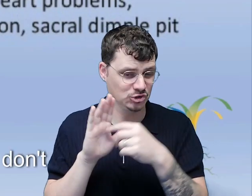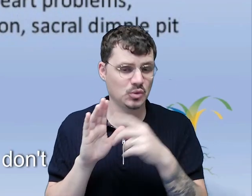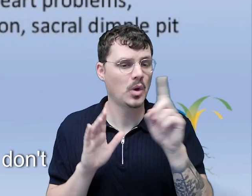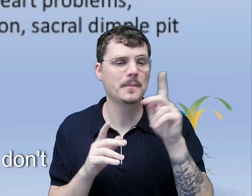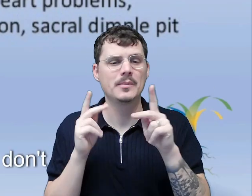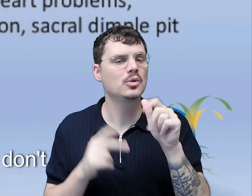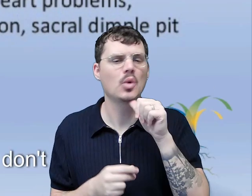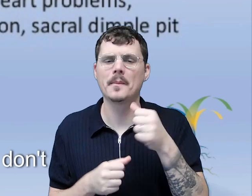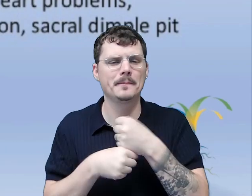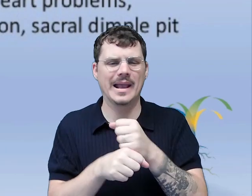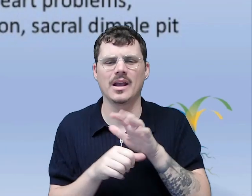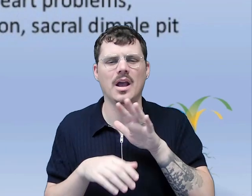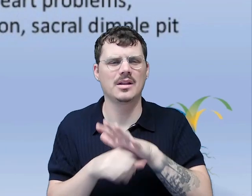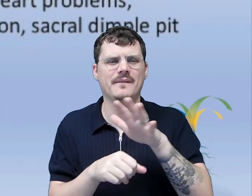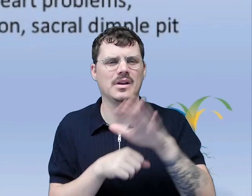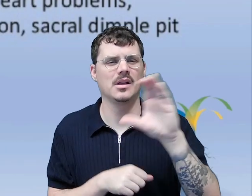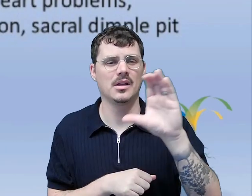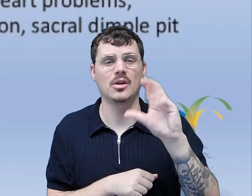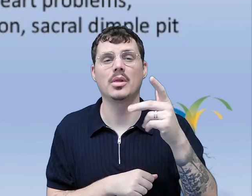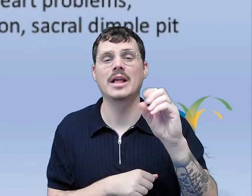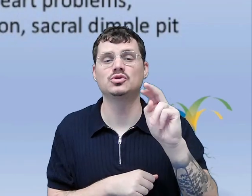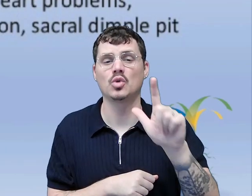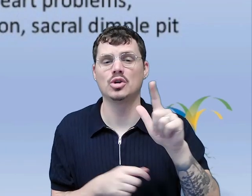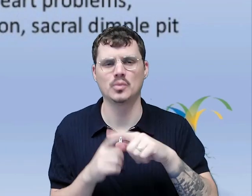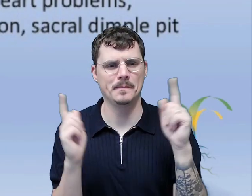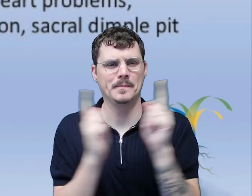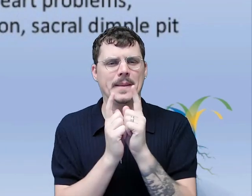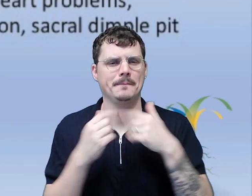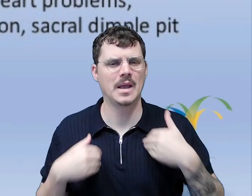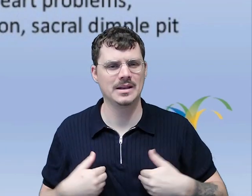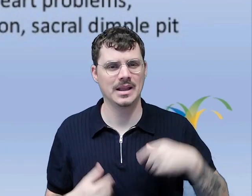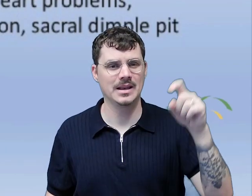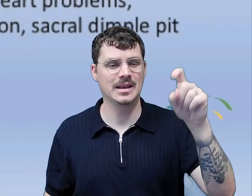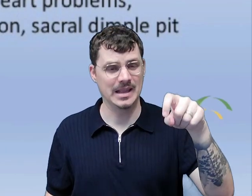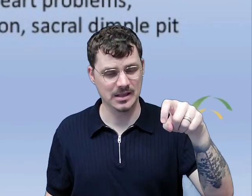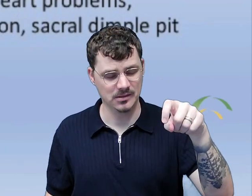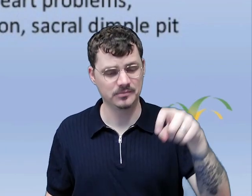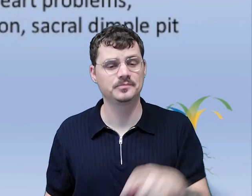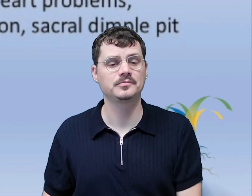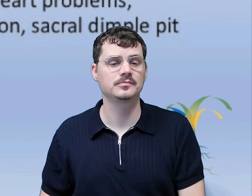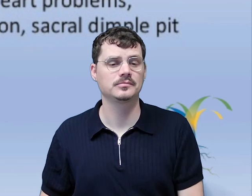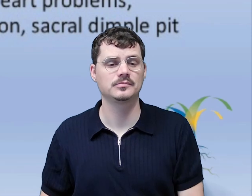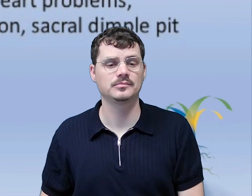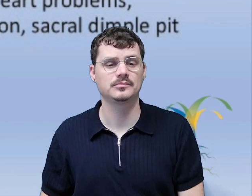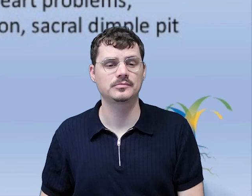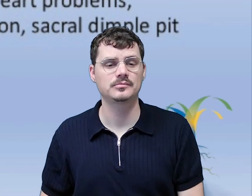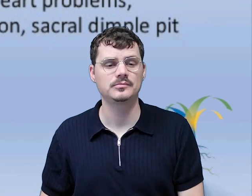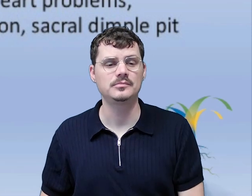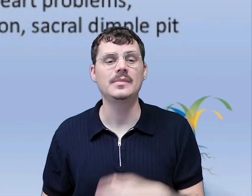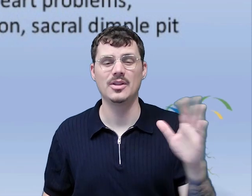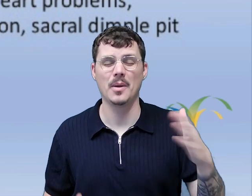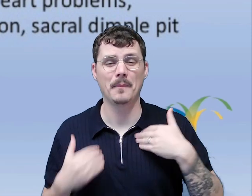condition where people don't make enough cholesterol to meet their body's needs,